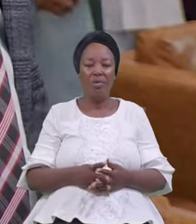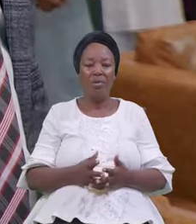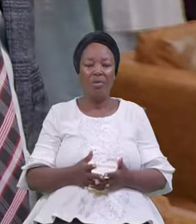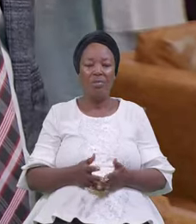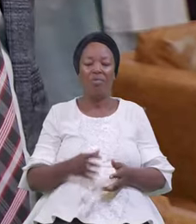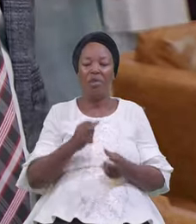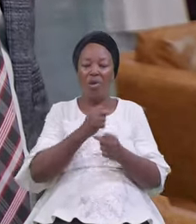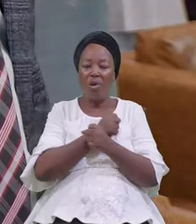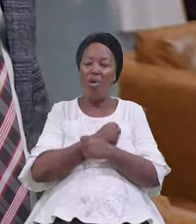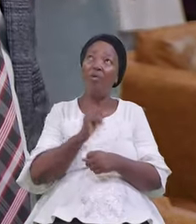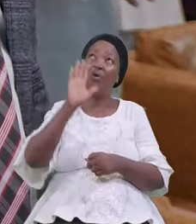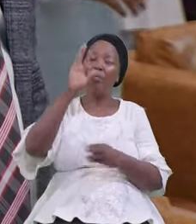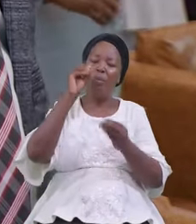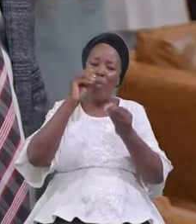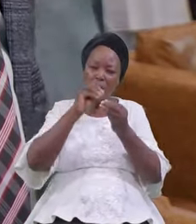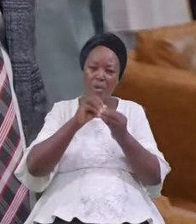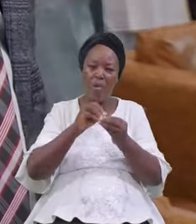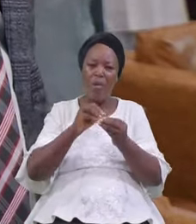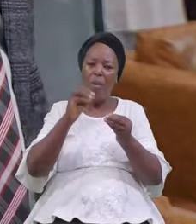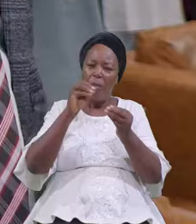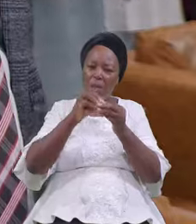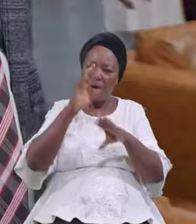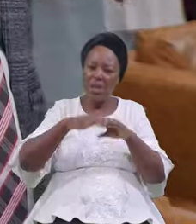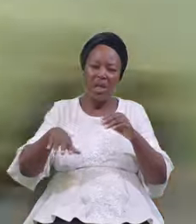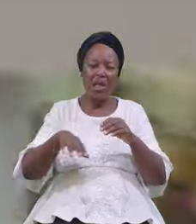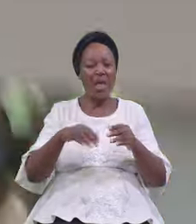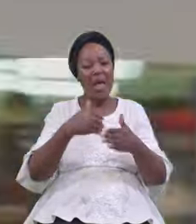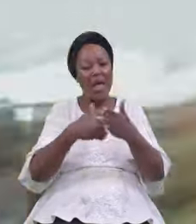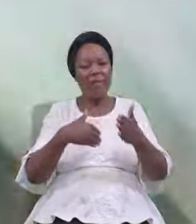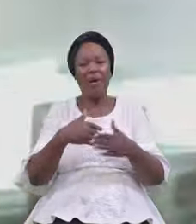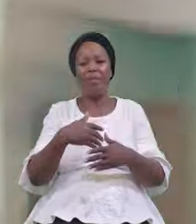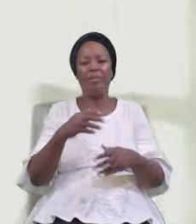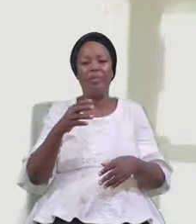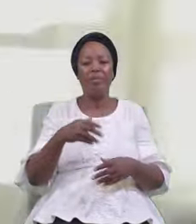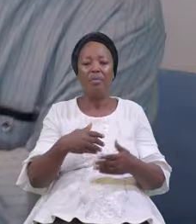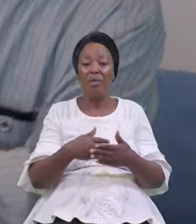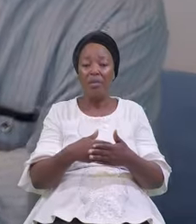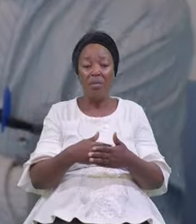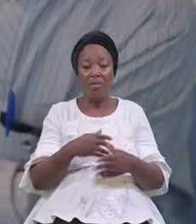Love him more than ever before. Love